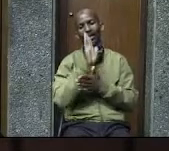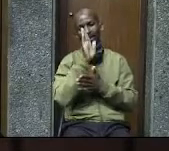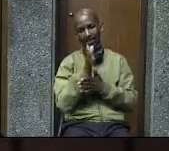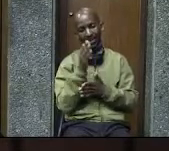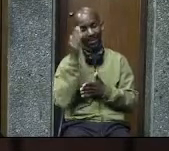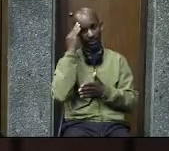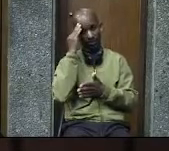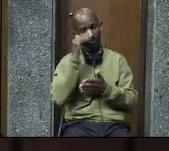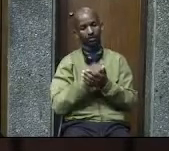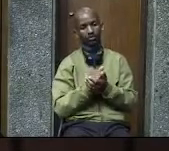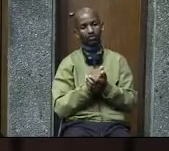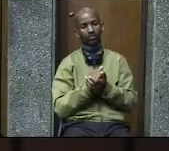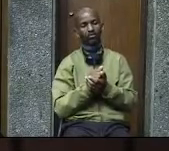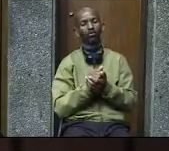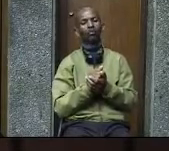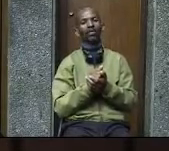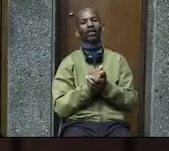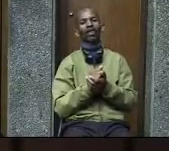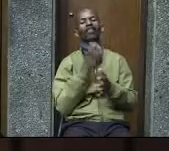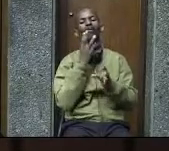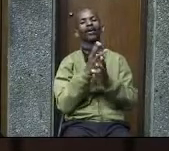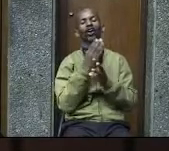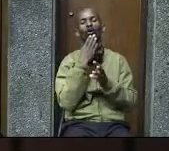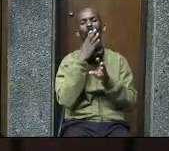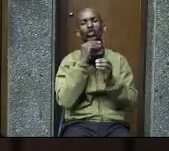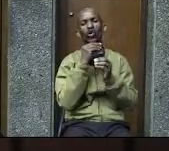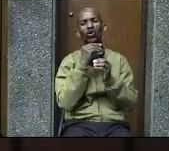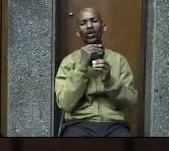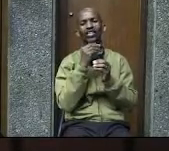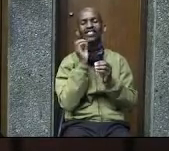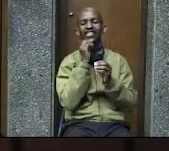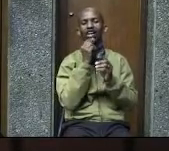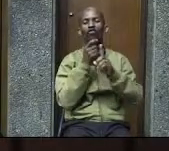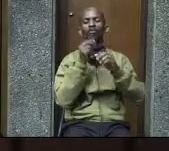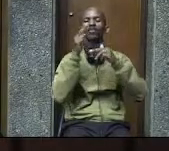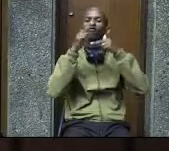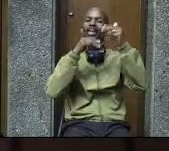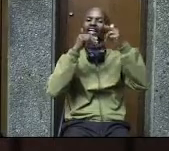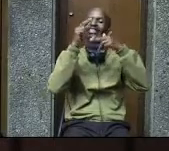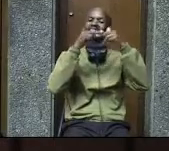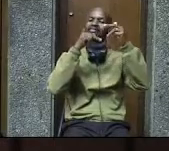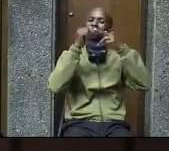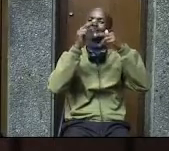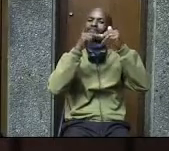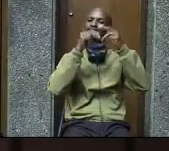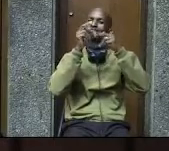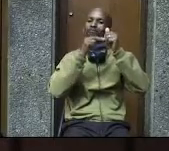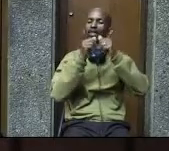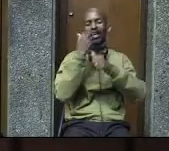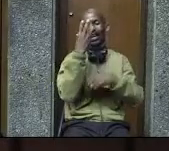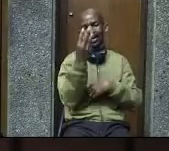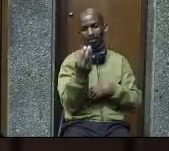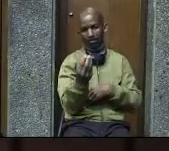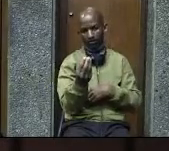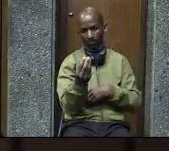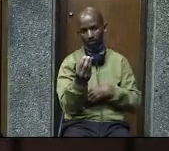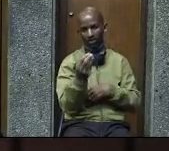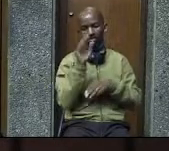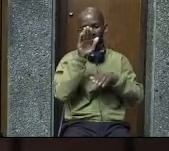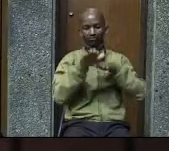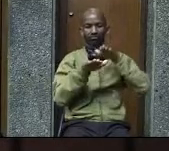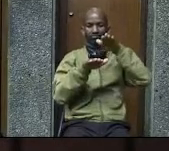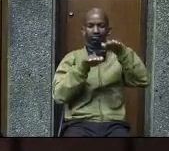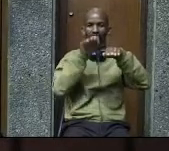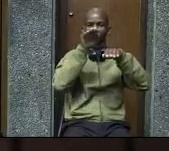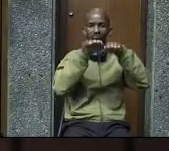I know that hona le me a ile nga bua ha bohloko are o dula fleteng and then honali dyspepsi